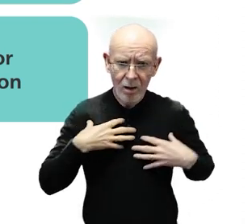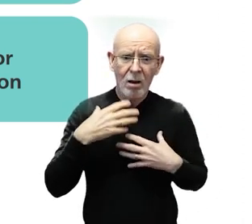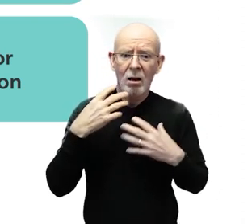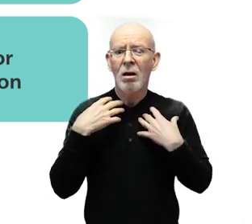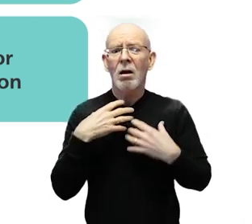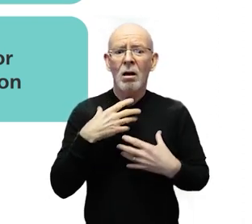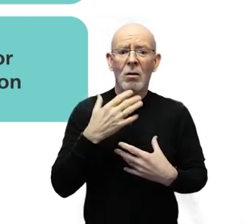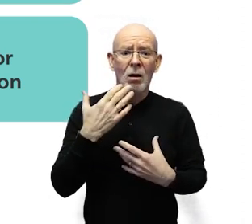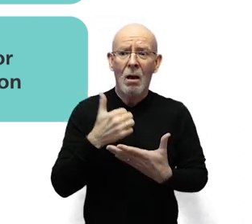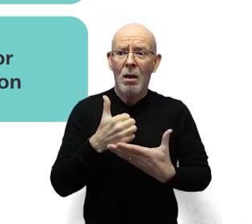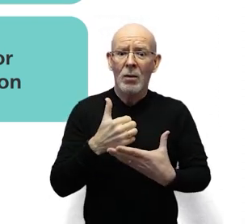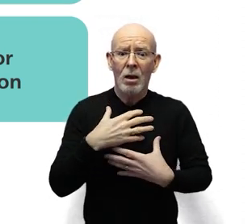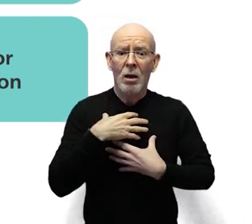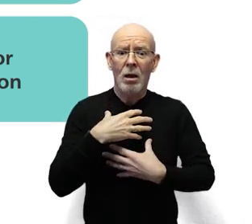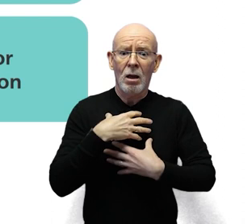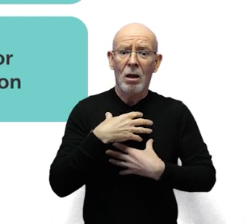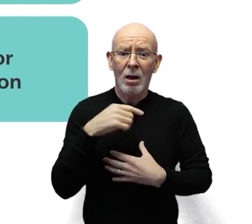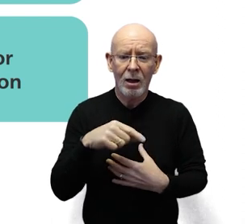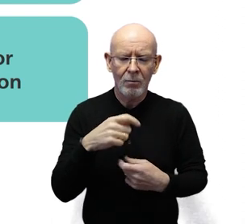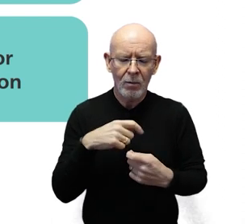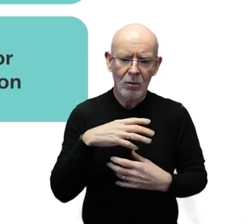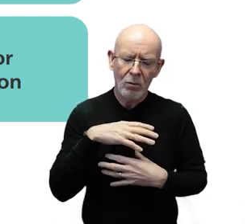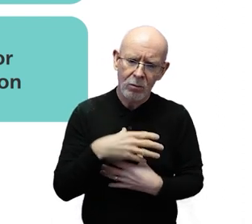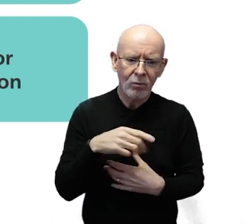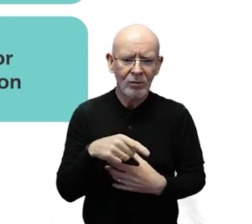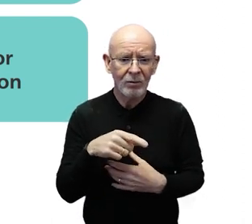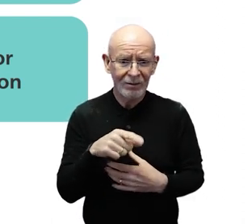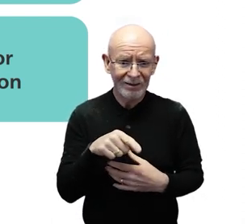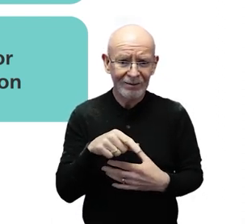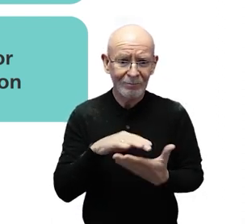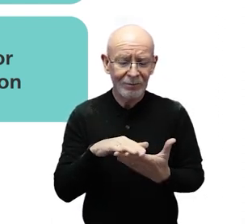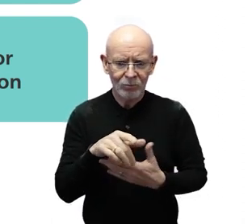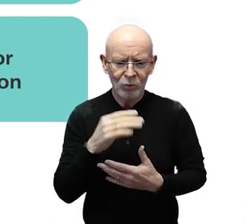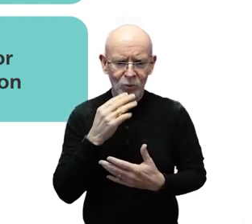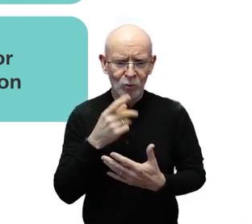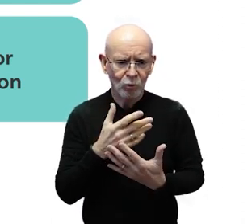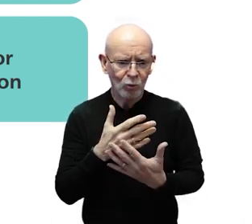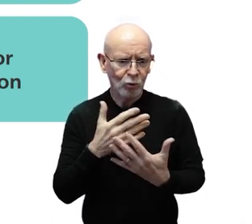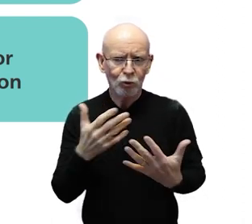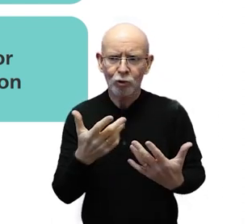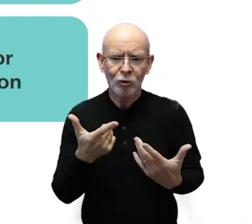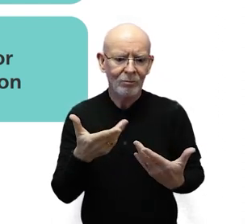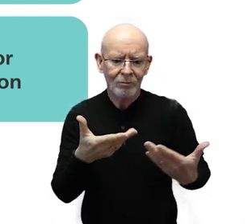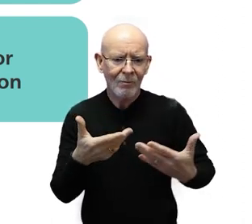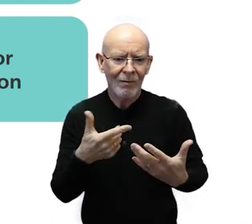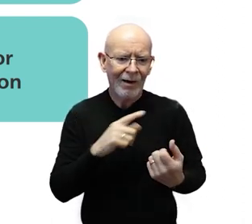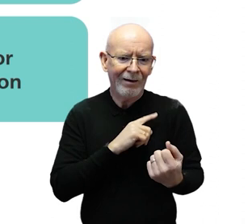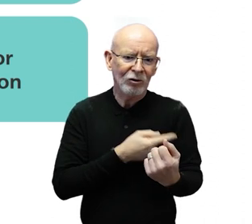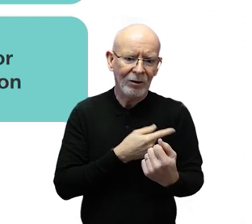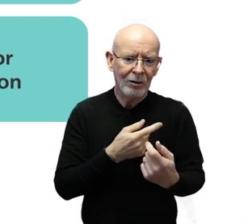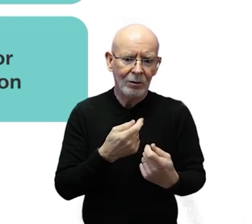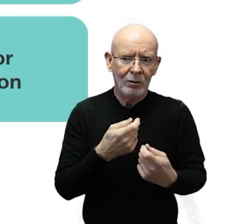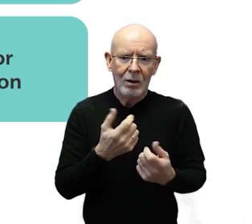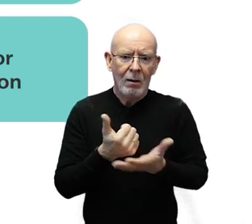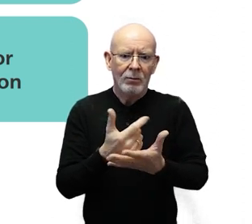with breathing when you are resting. Using these extra muscles means that you are using extra energy to breathe, and this means that you have